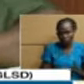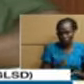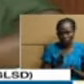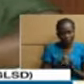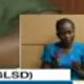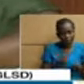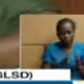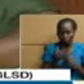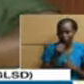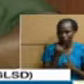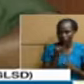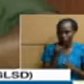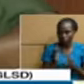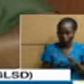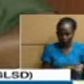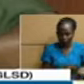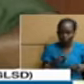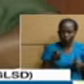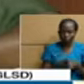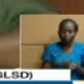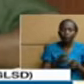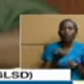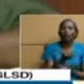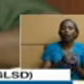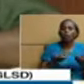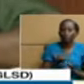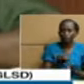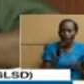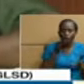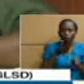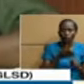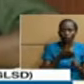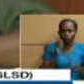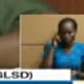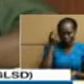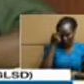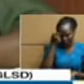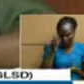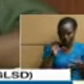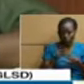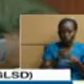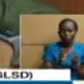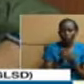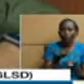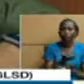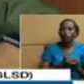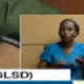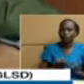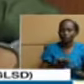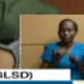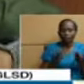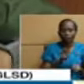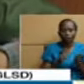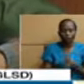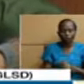And finally, it's about monetizing our economy. The approach of government towards the economy is shifting now